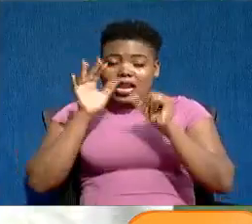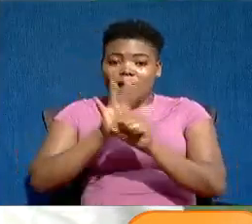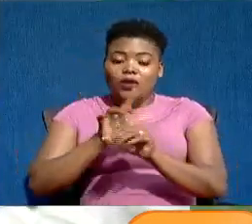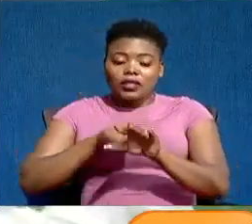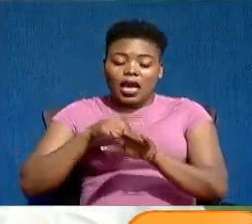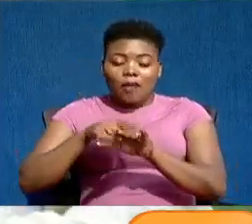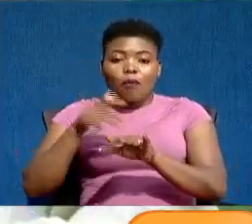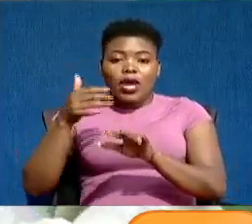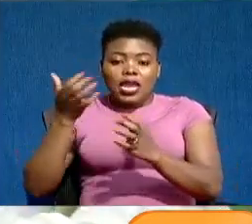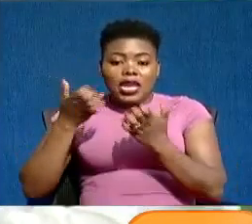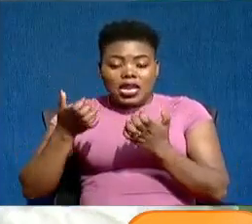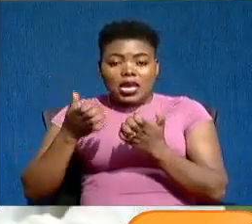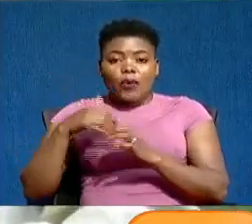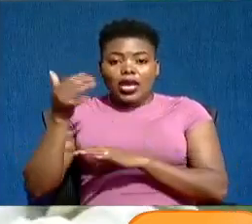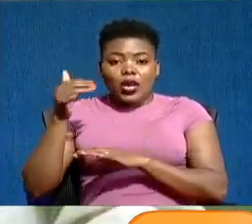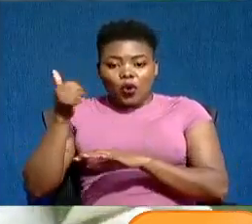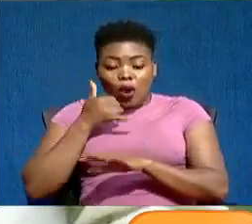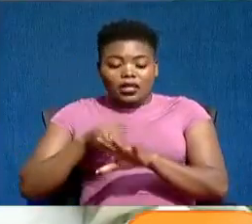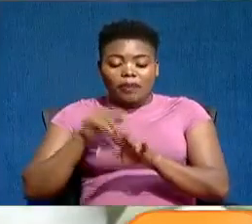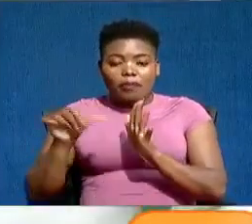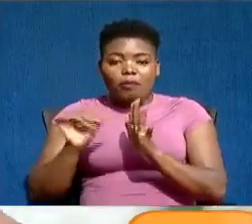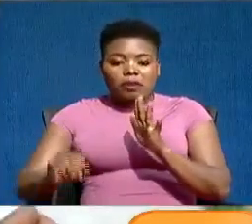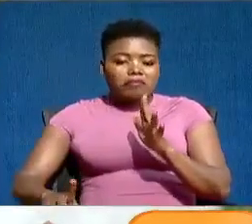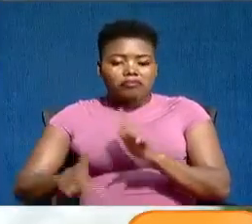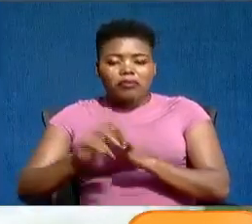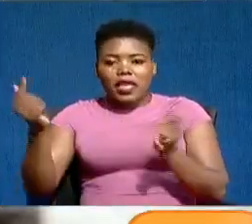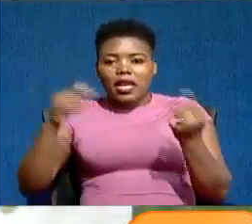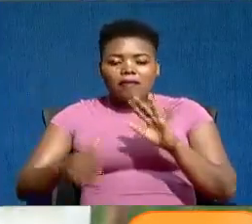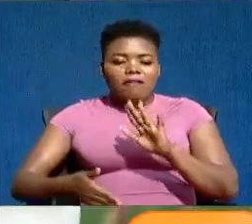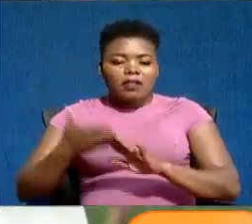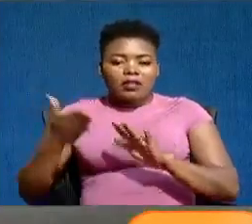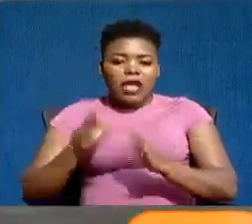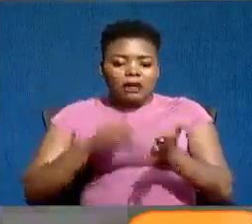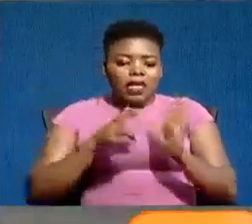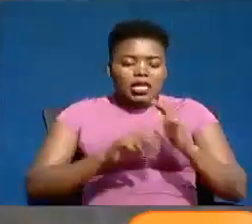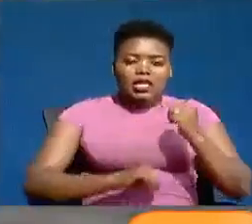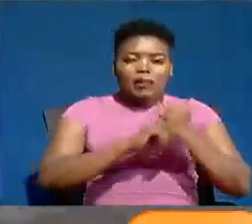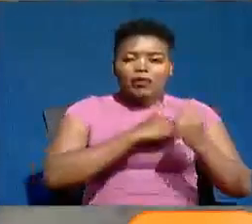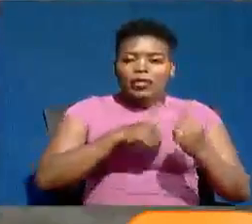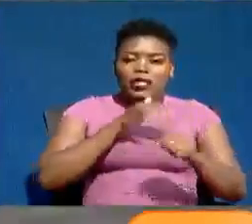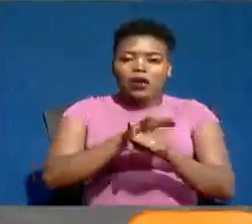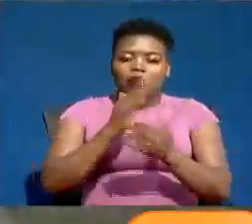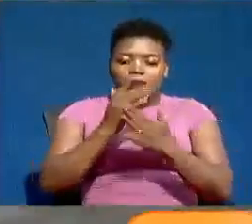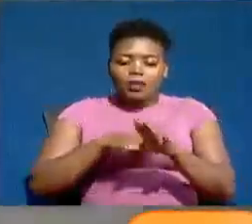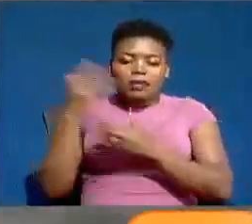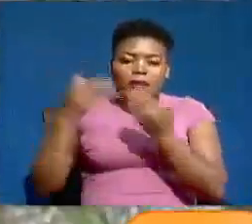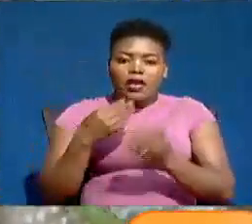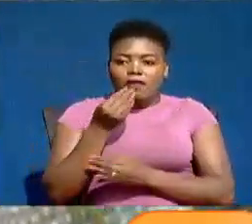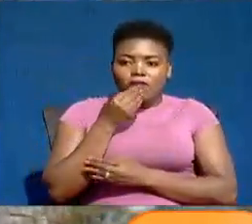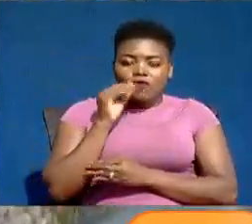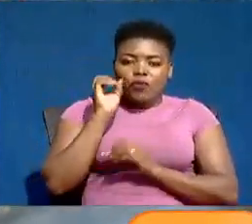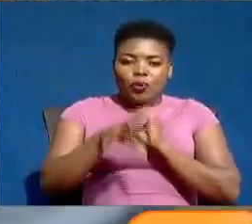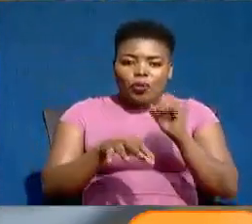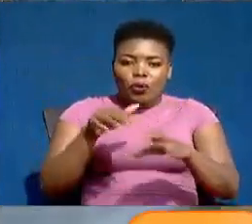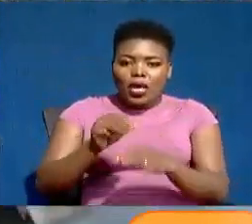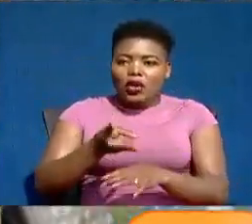Tukiwahitaji wanakuja, tukiwa na shida wanakuja. Kwa hivyo pia wanawa support. Hata sasa hivi wanatusaidianga chakula kidogo. County